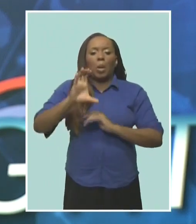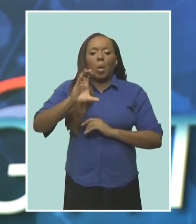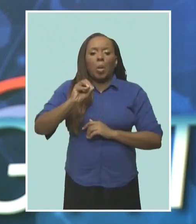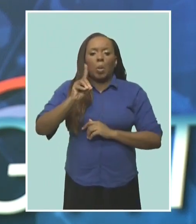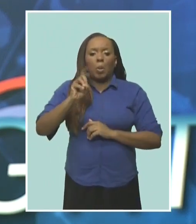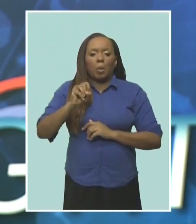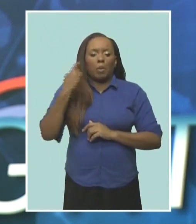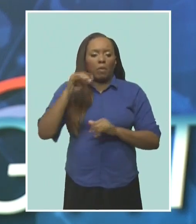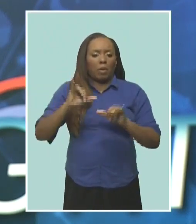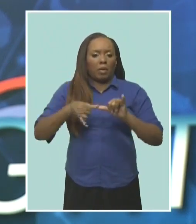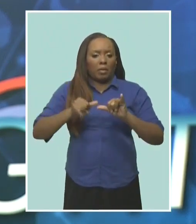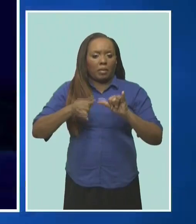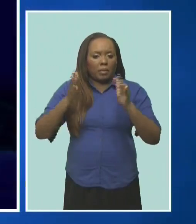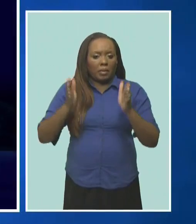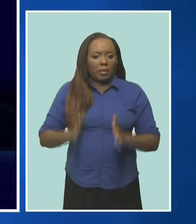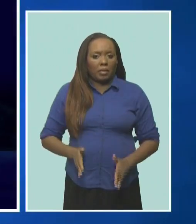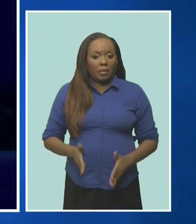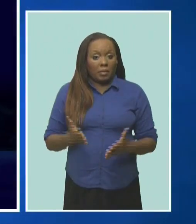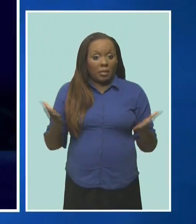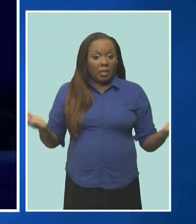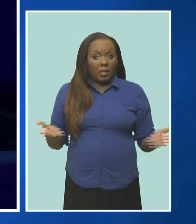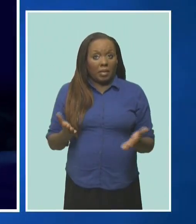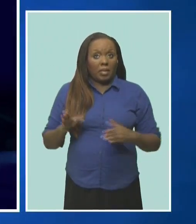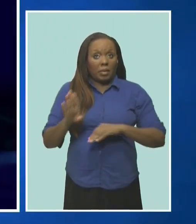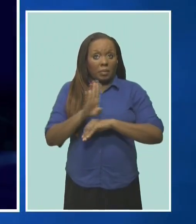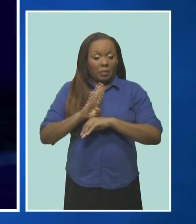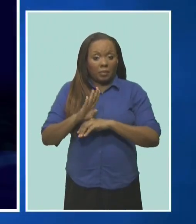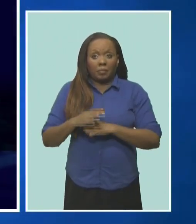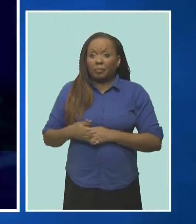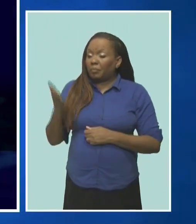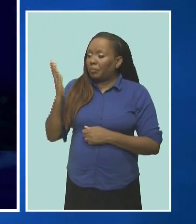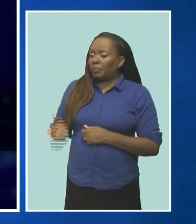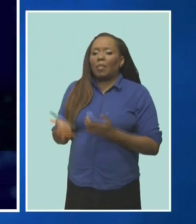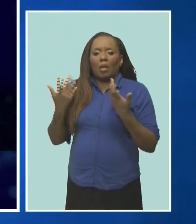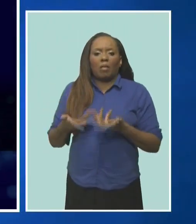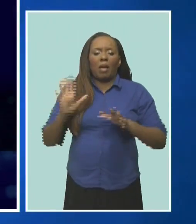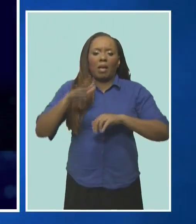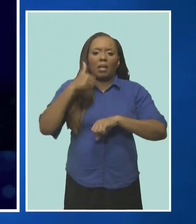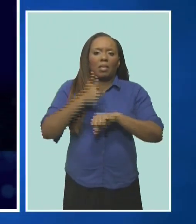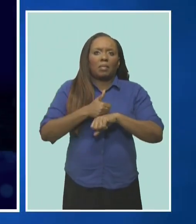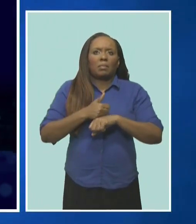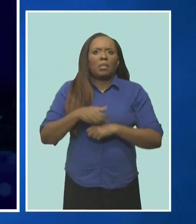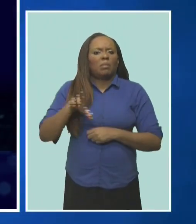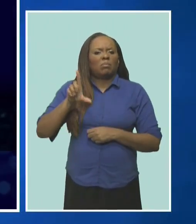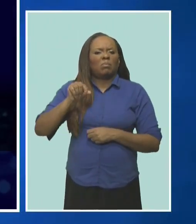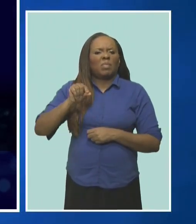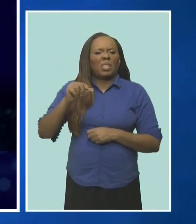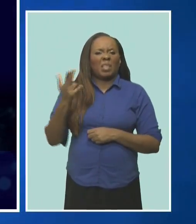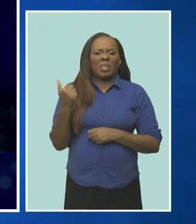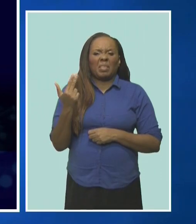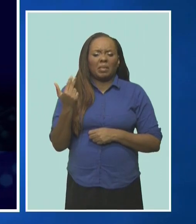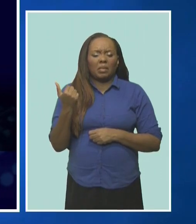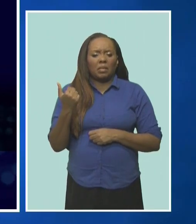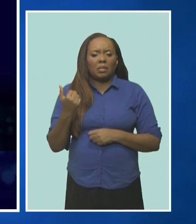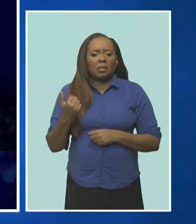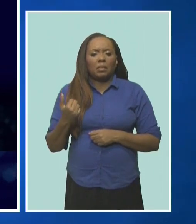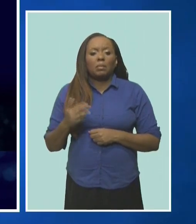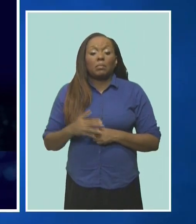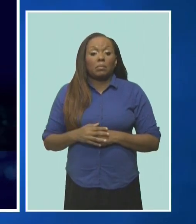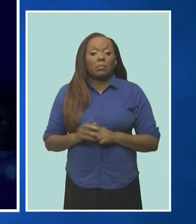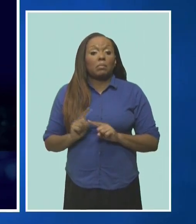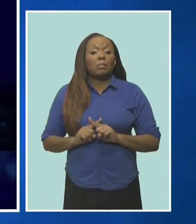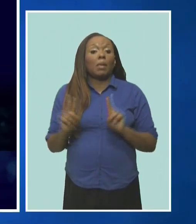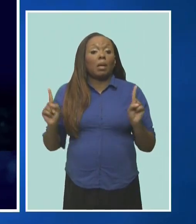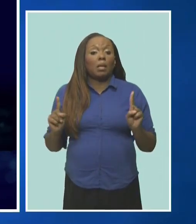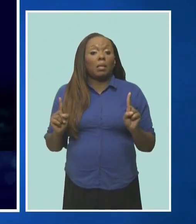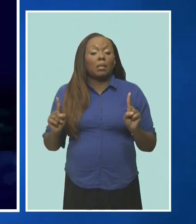Barbados. There are building standards established in Barbados since 2013, I think it is. What needs to be established in